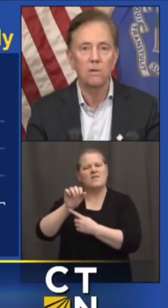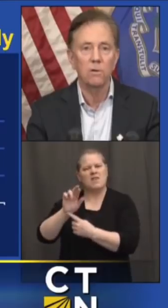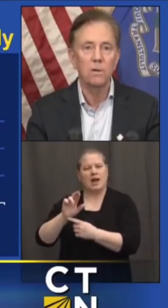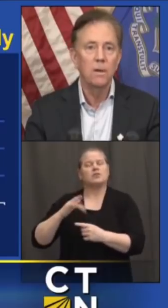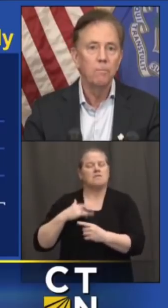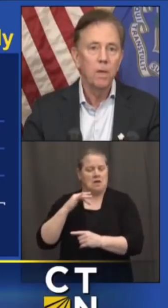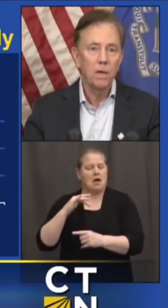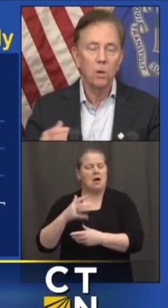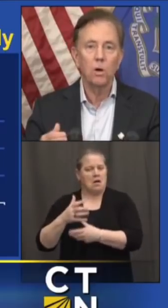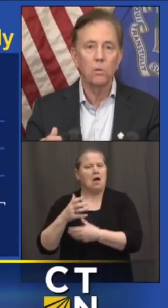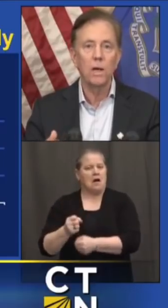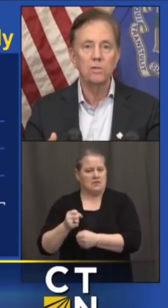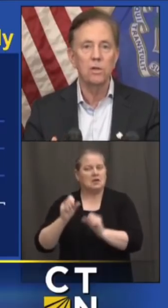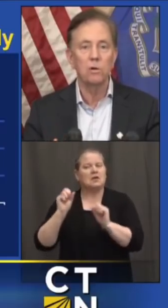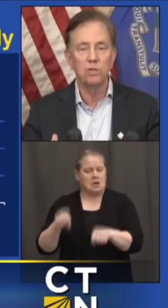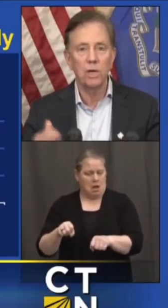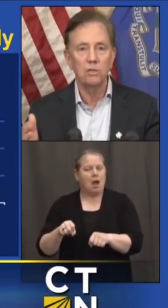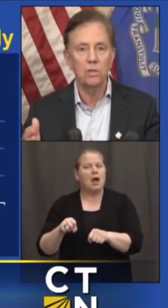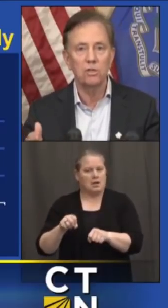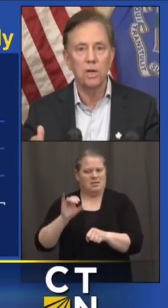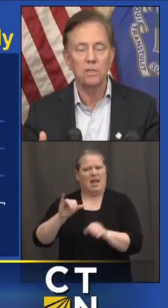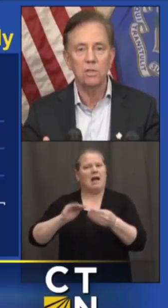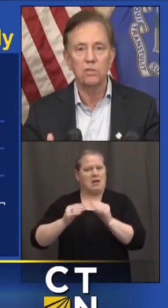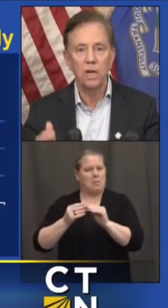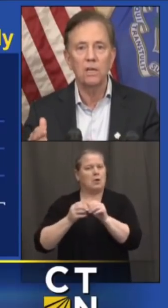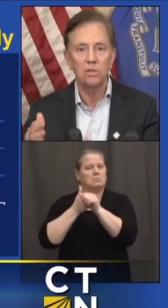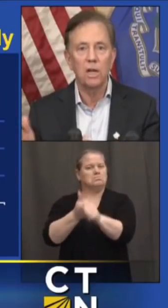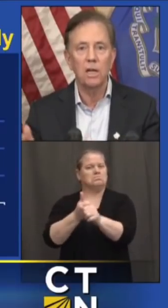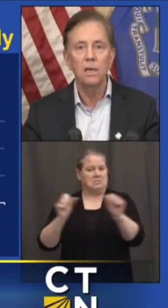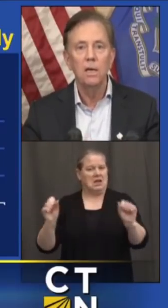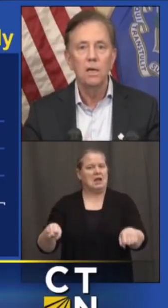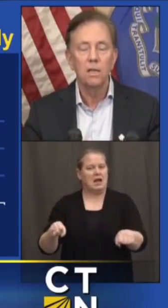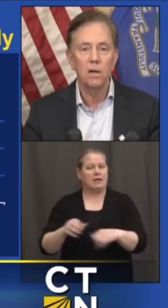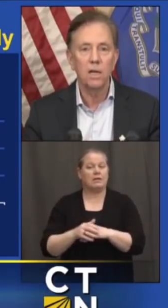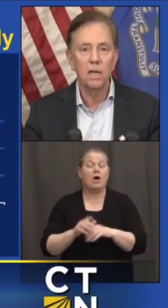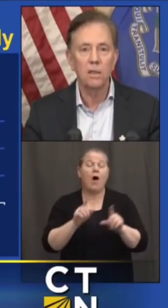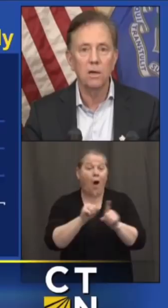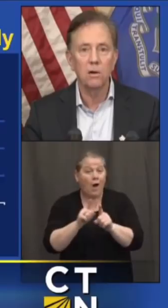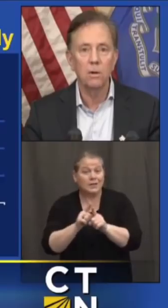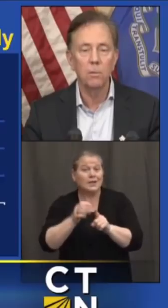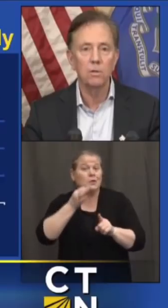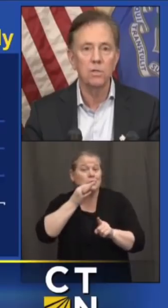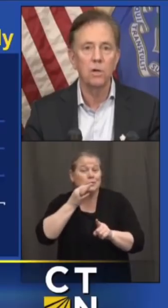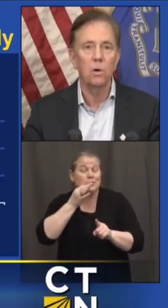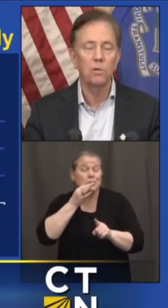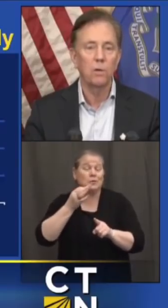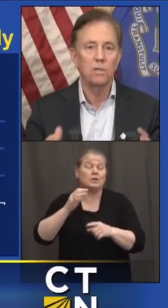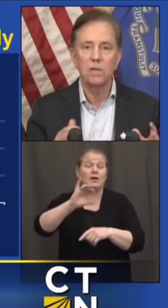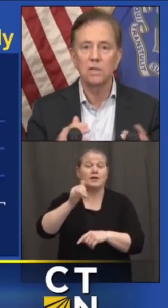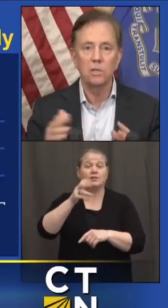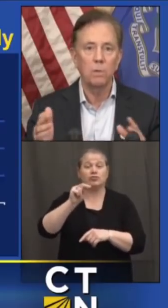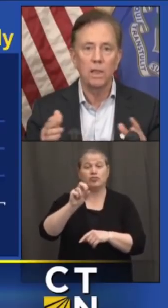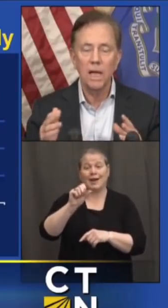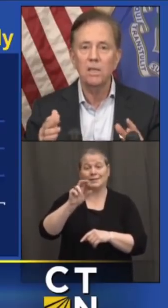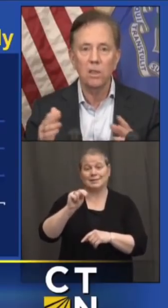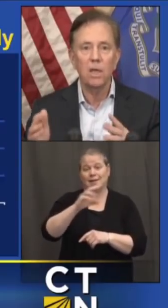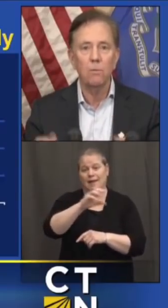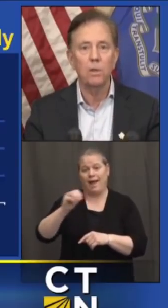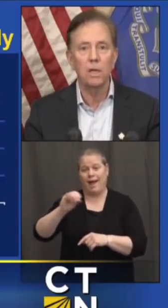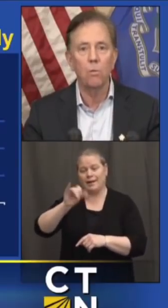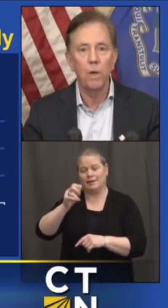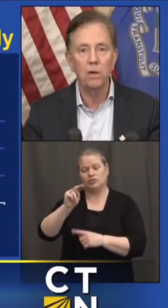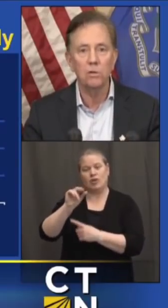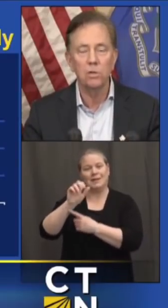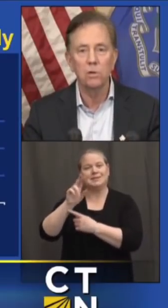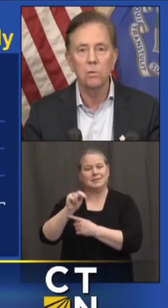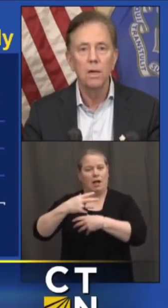that delivered. And along the way, as you know, Johnson & Johnson, J&J, they're going to get their emergency authorization. We'd like to think